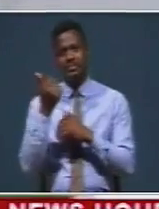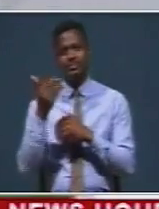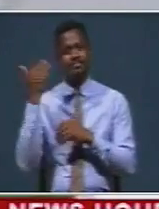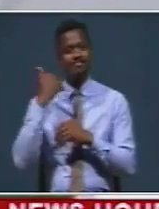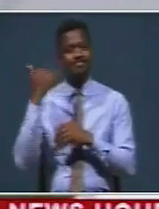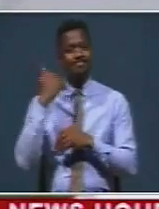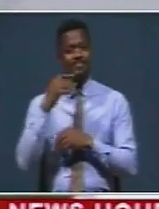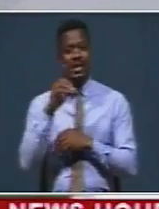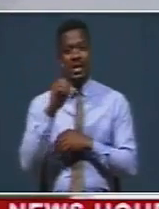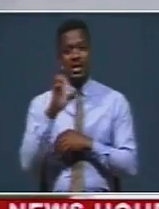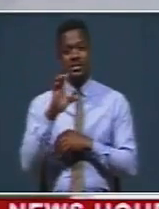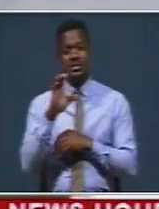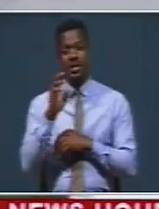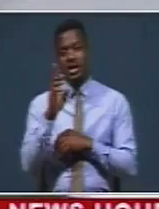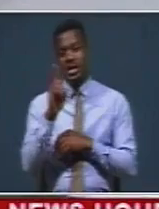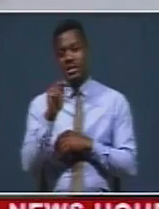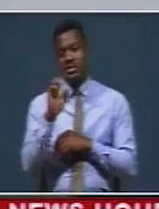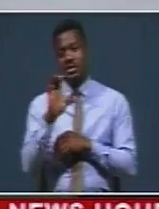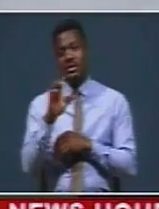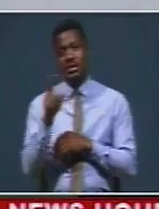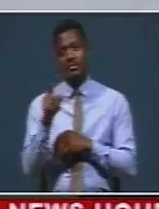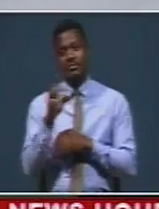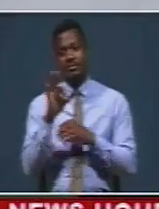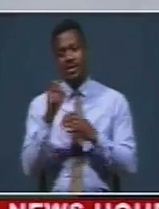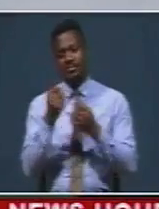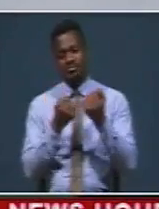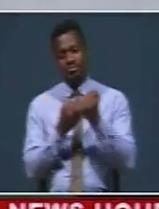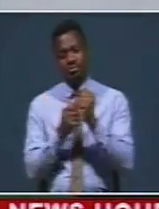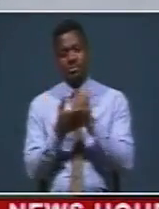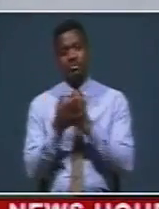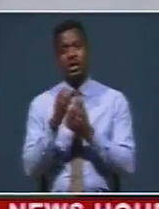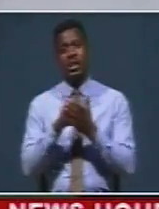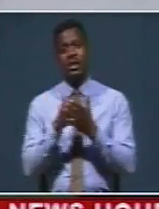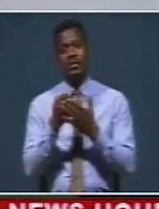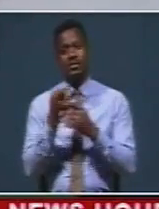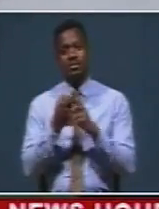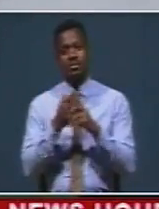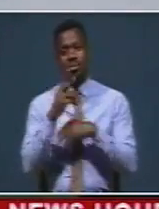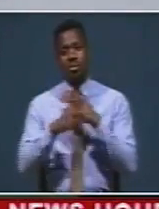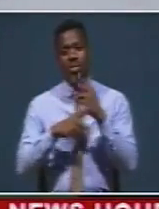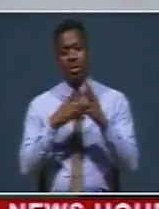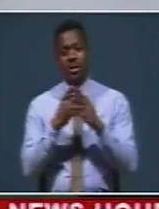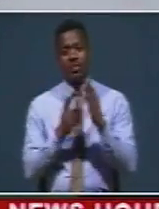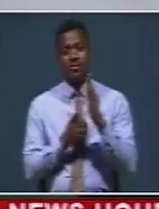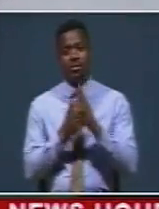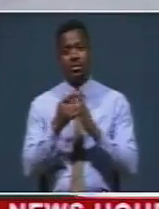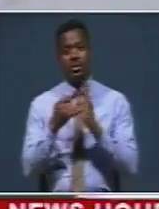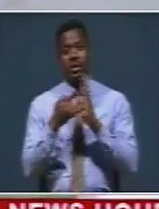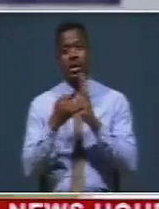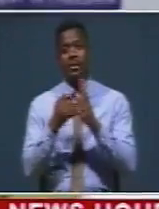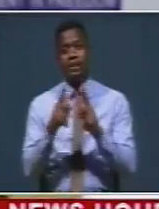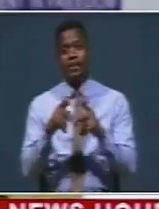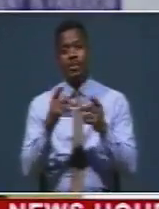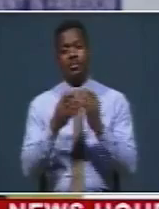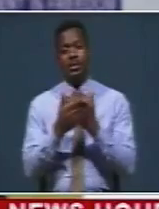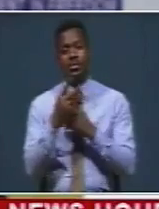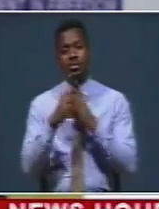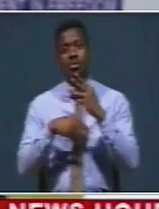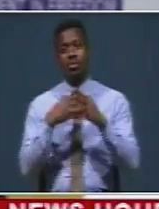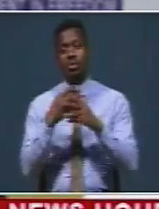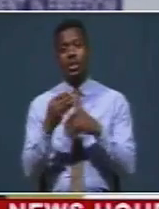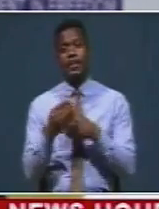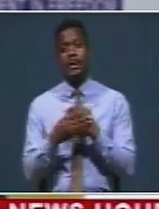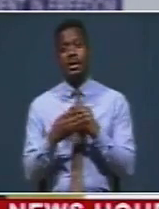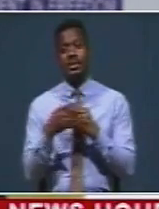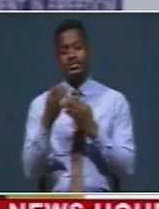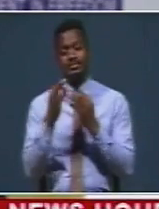successive NDC governments. These are facts supported by evidence from the World Development Indicators produced by the World Bank.